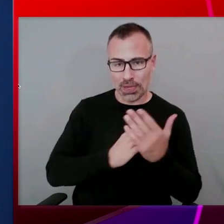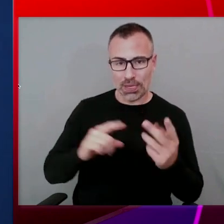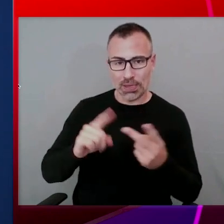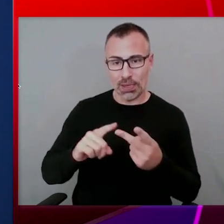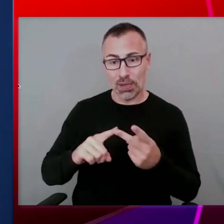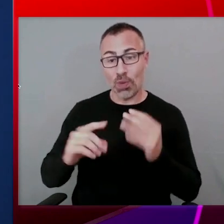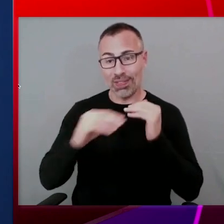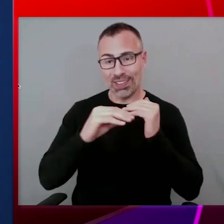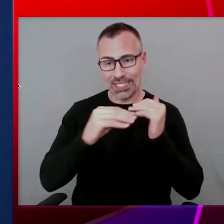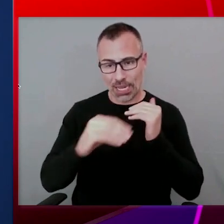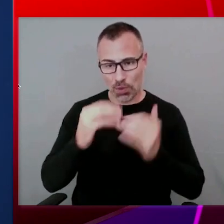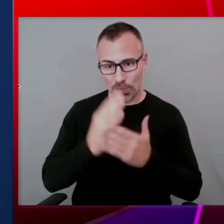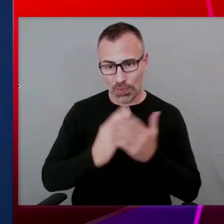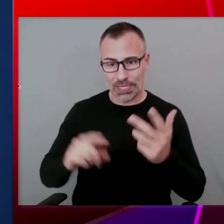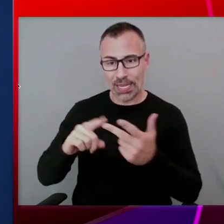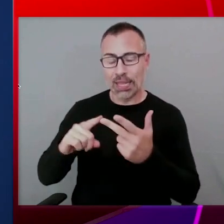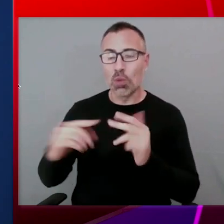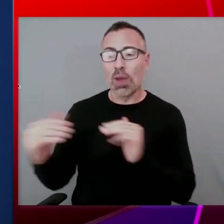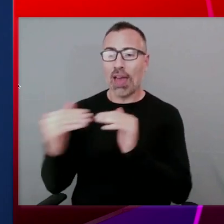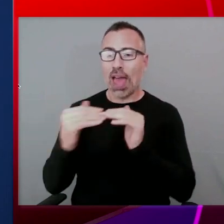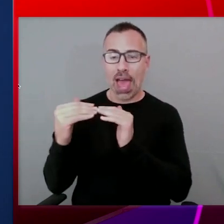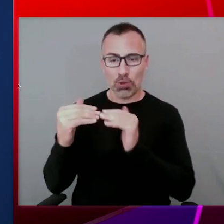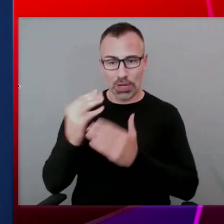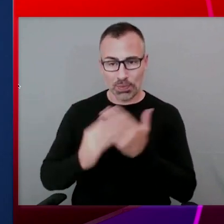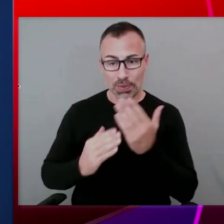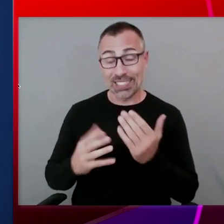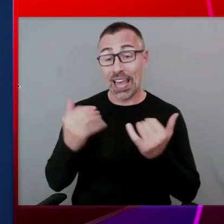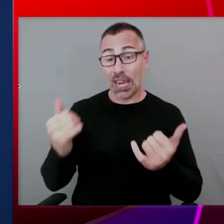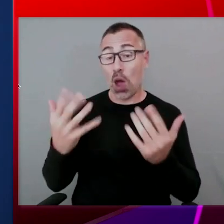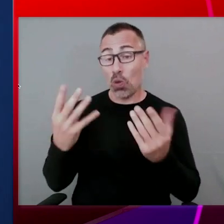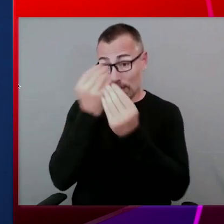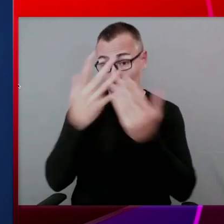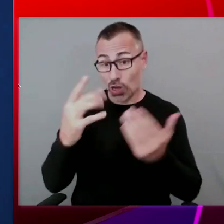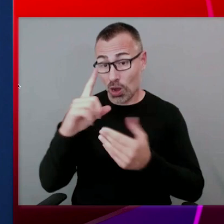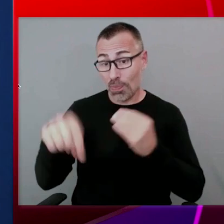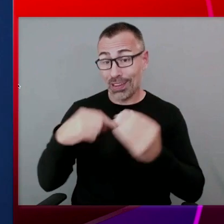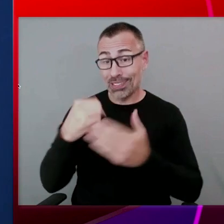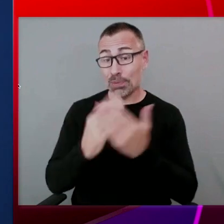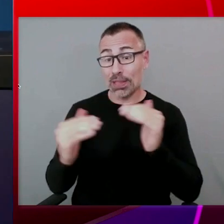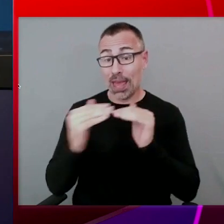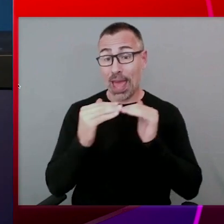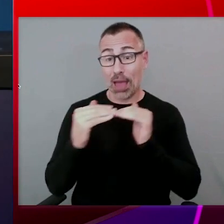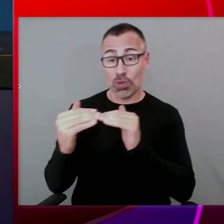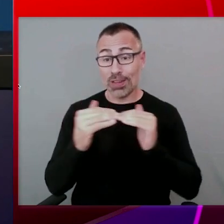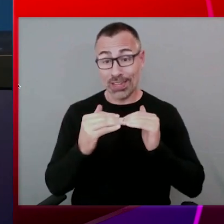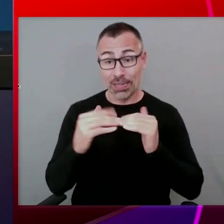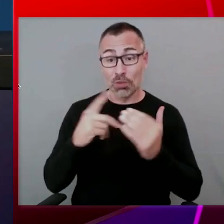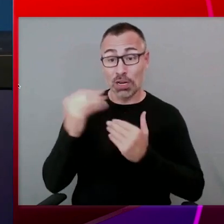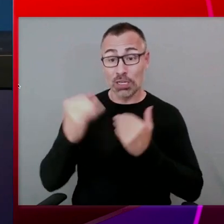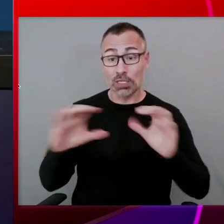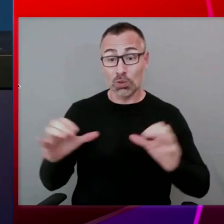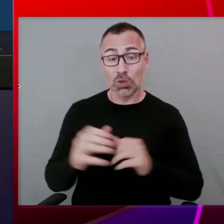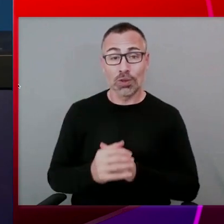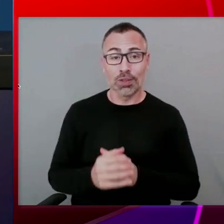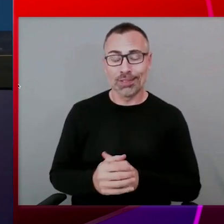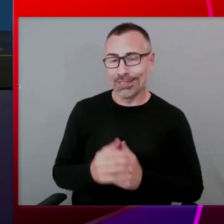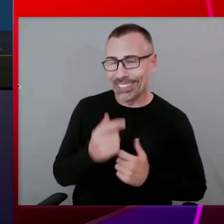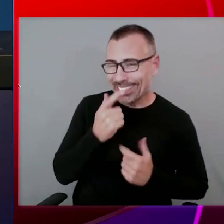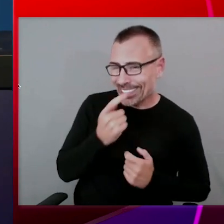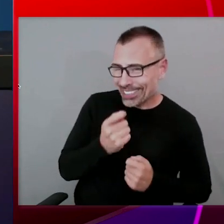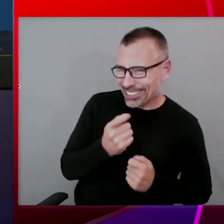sustainable piece, and of course equity. And we're here to tell you about some of the equity plays that we're doing. Very interesting. I mean, we've been talking with a